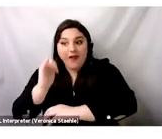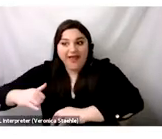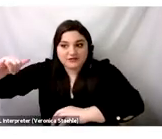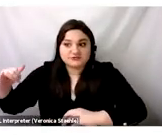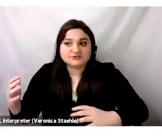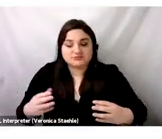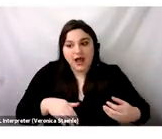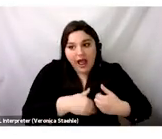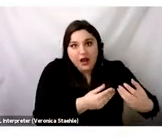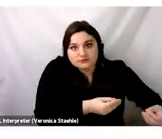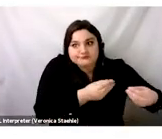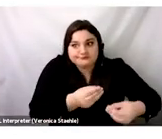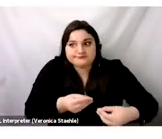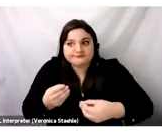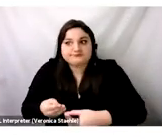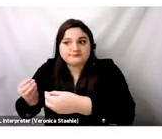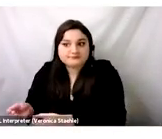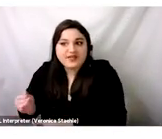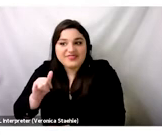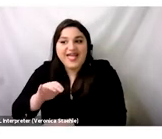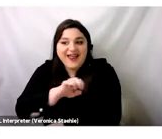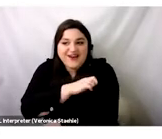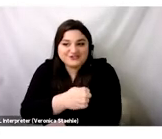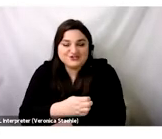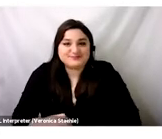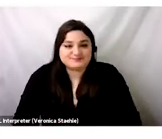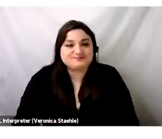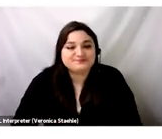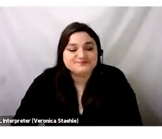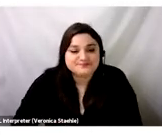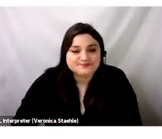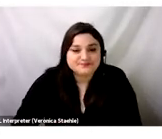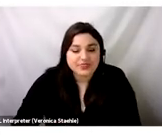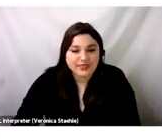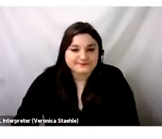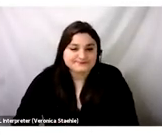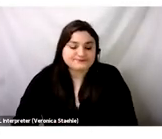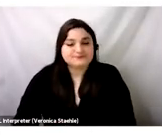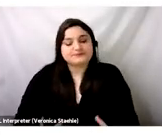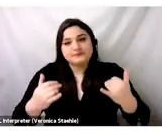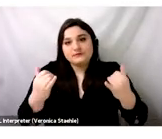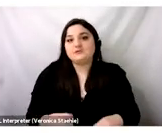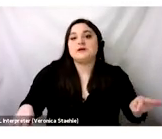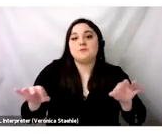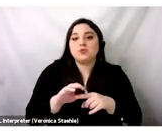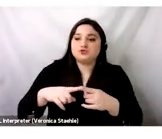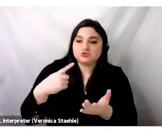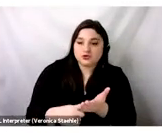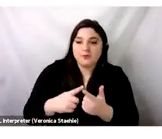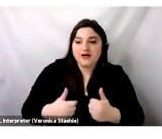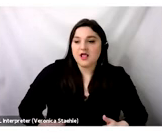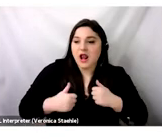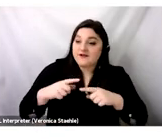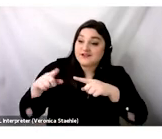and we just talked about kind of where it starts and where we're at now. So just to give an